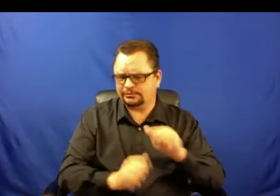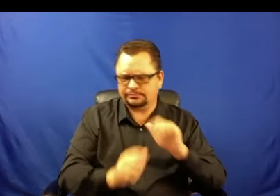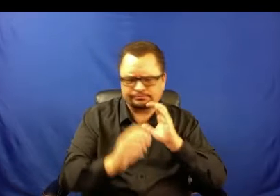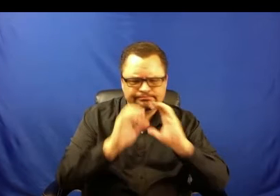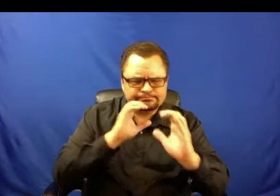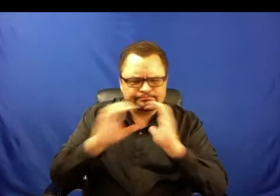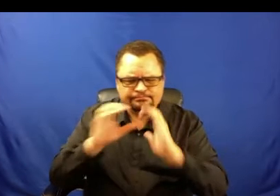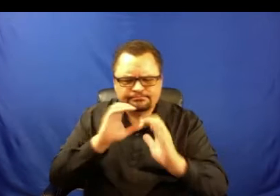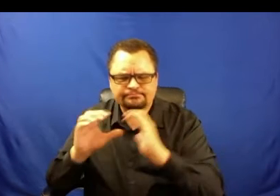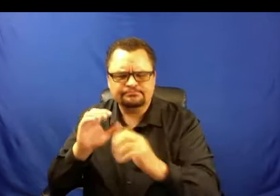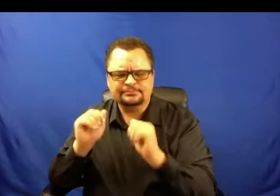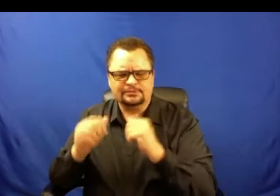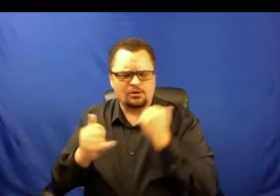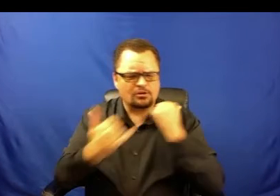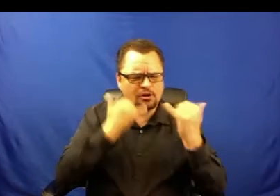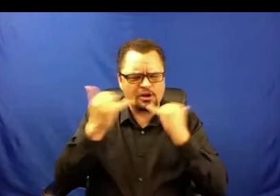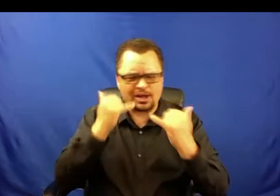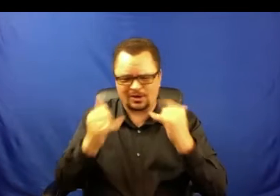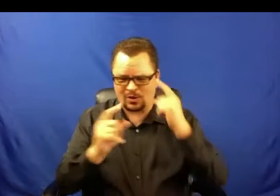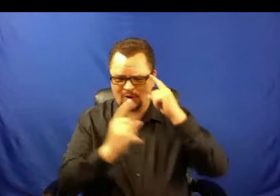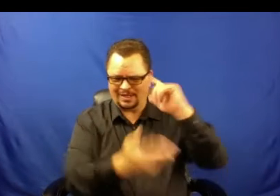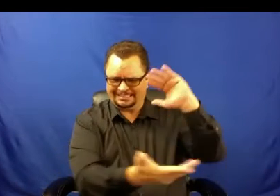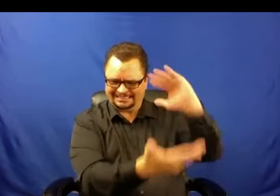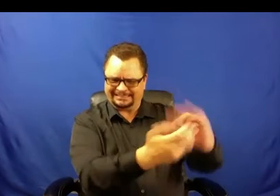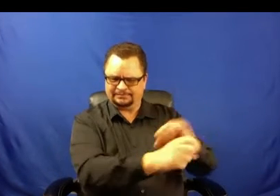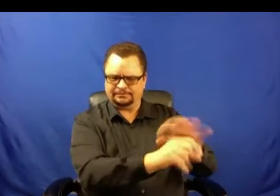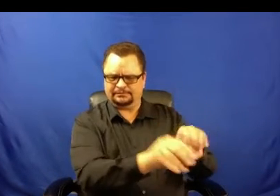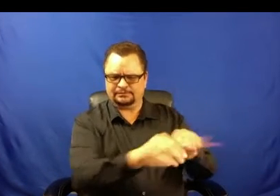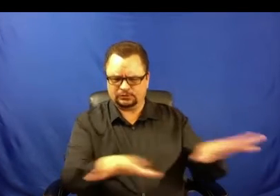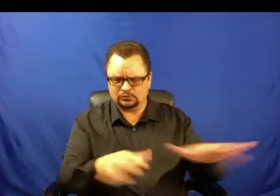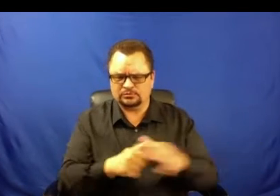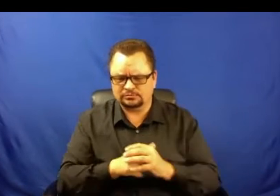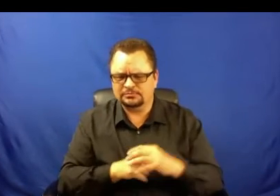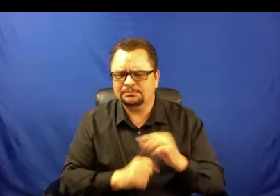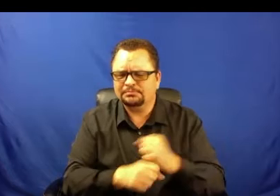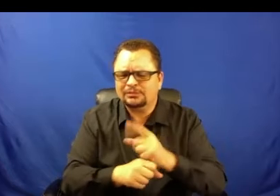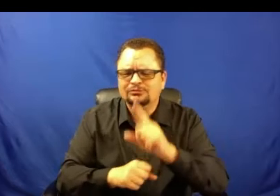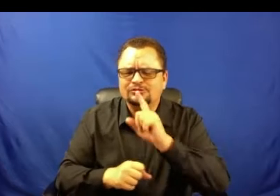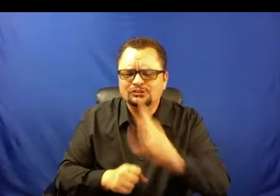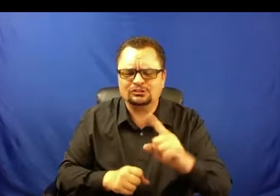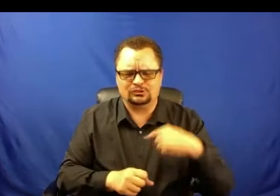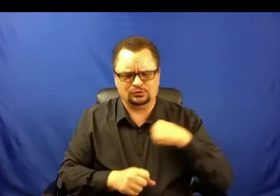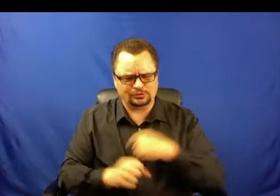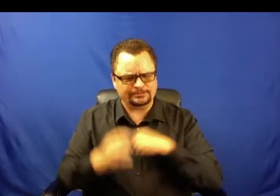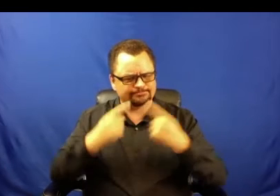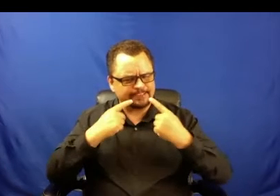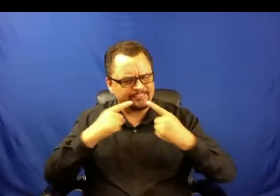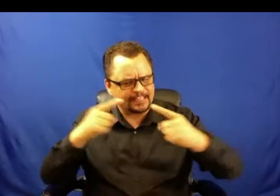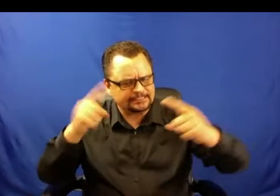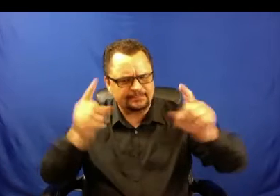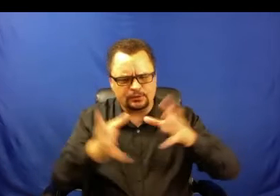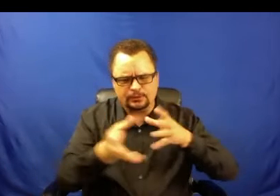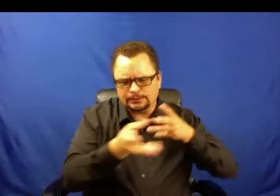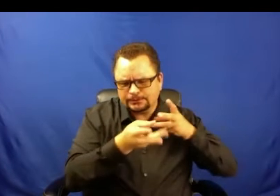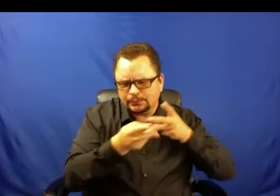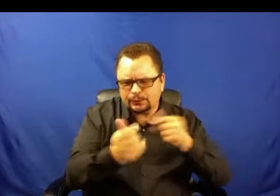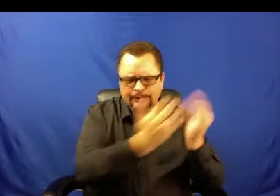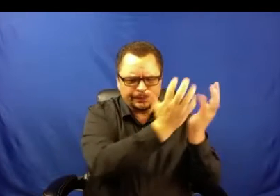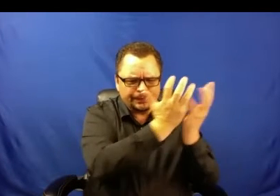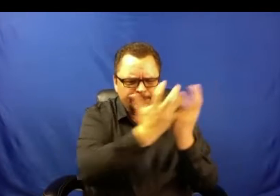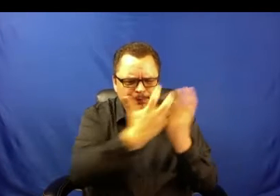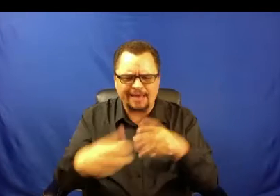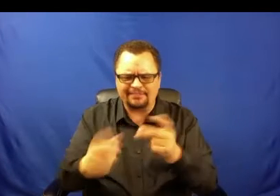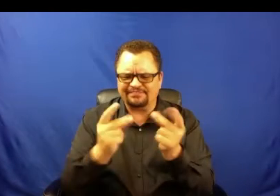as concise and effective as possible. And then again, when we are notified of a case through case investigation or